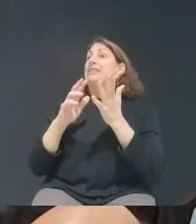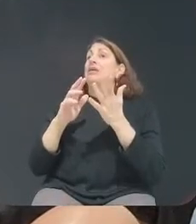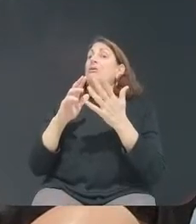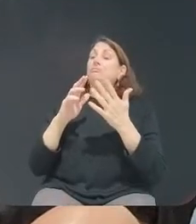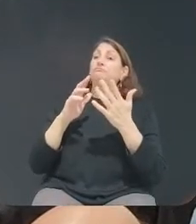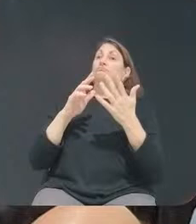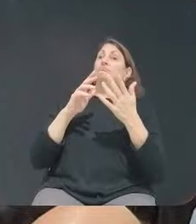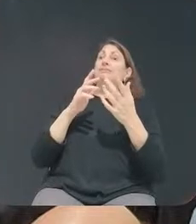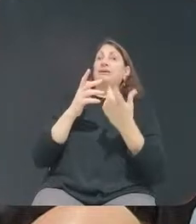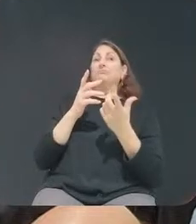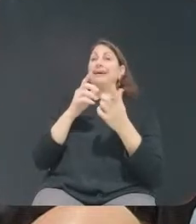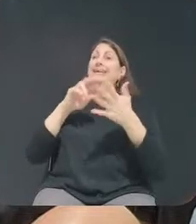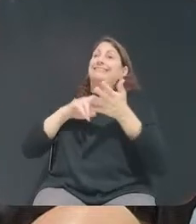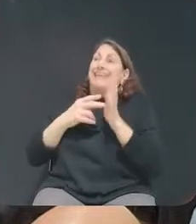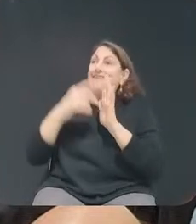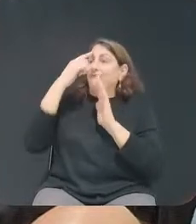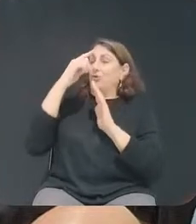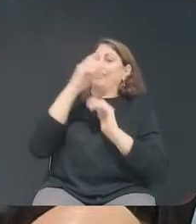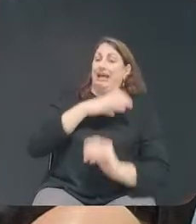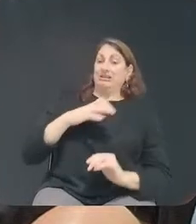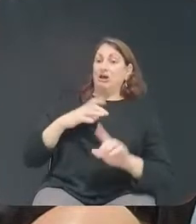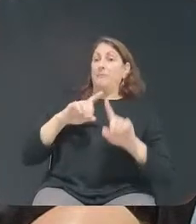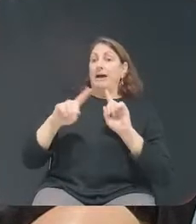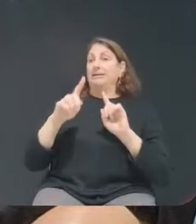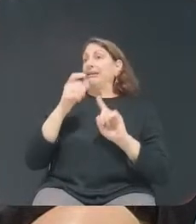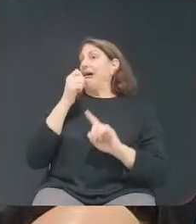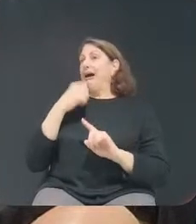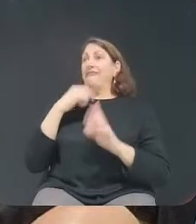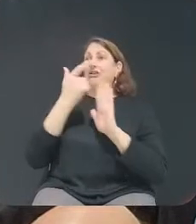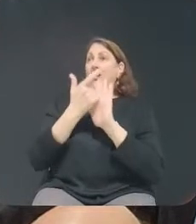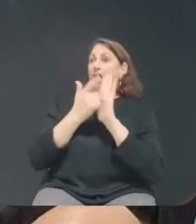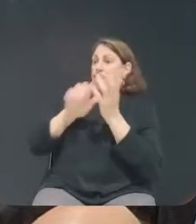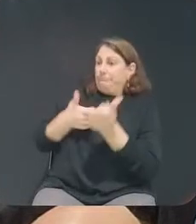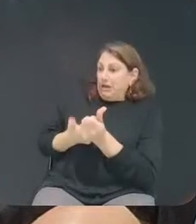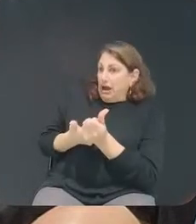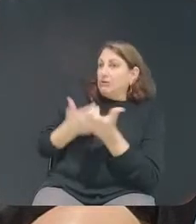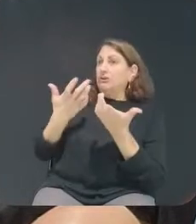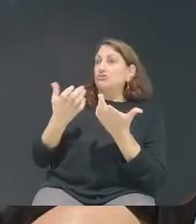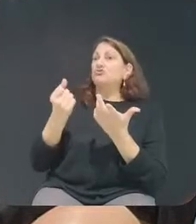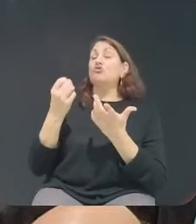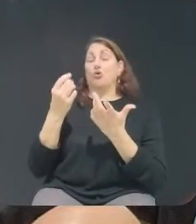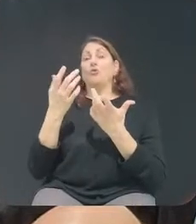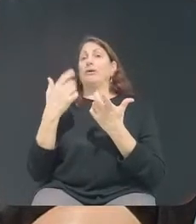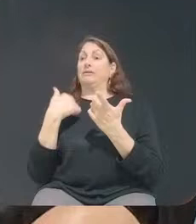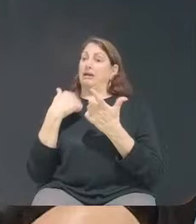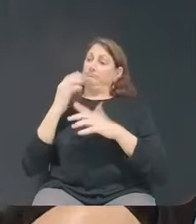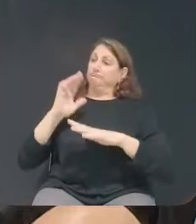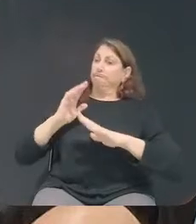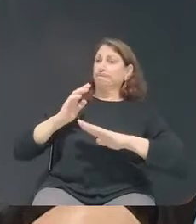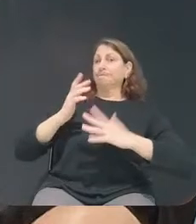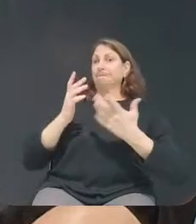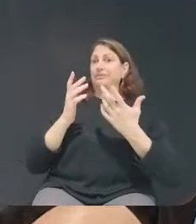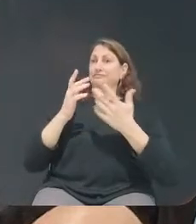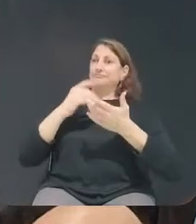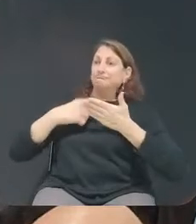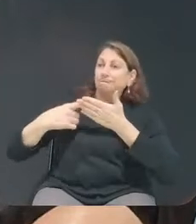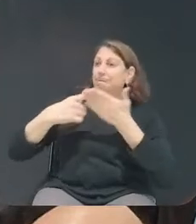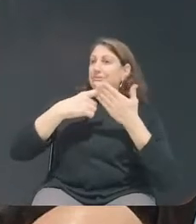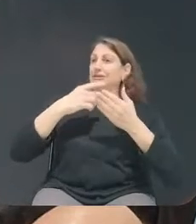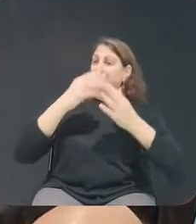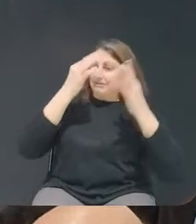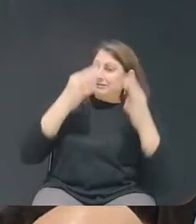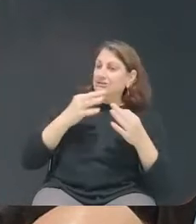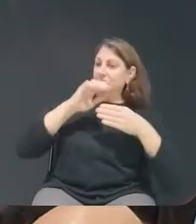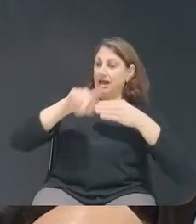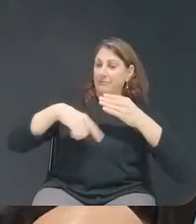of law. The resolution stated prohibiting the erection of shanties, shacks, lean-tos, or other similar shelters in the